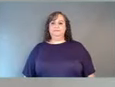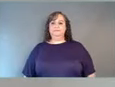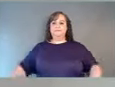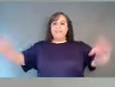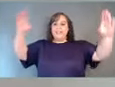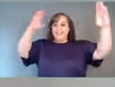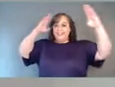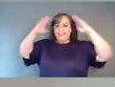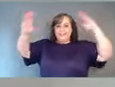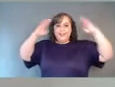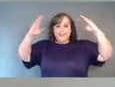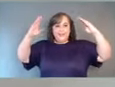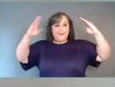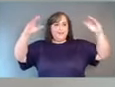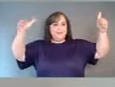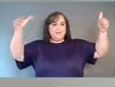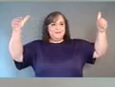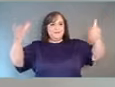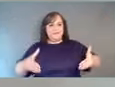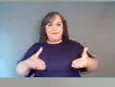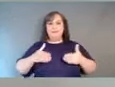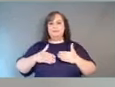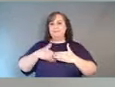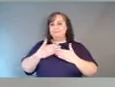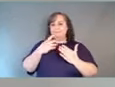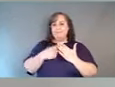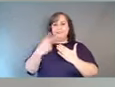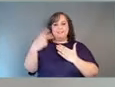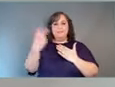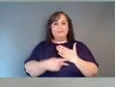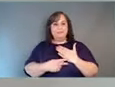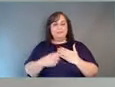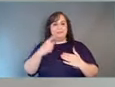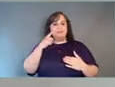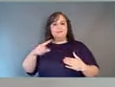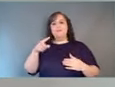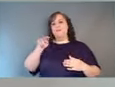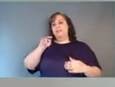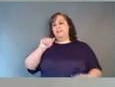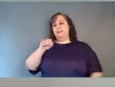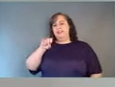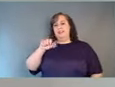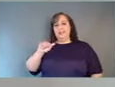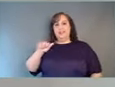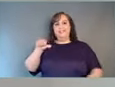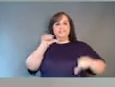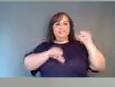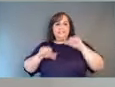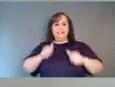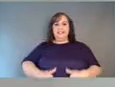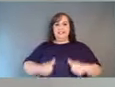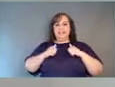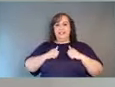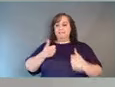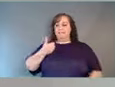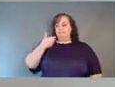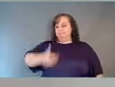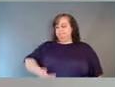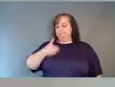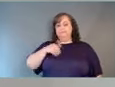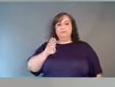Hello, and welcome to another episode of NASA Science Live. My name is Bree Hill, and I'm a public affairs specialist at